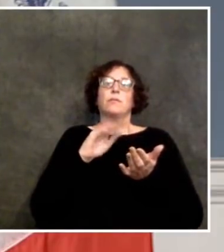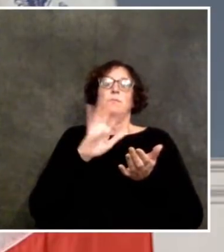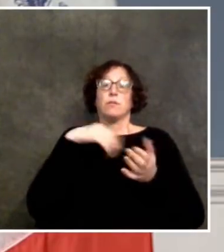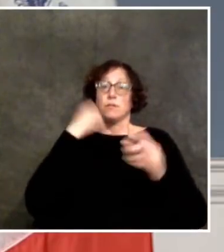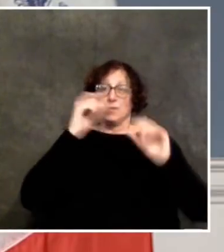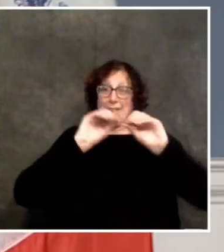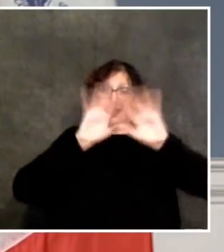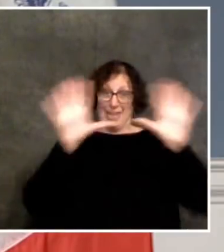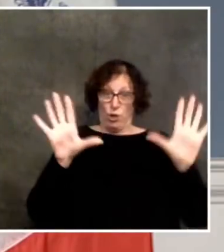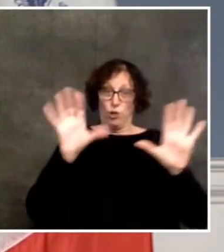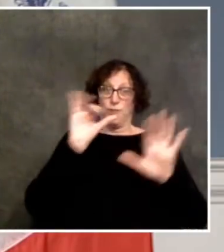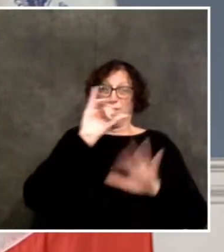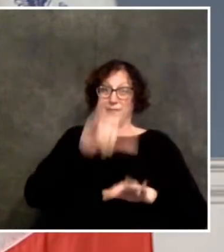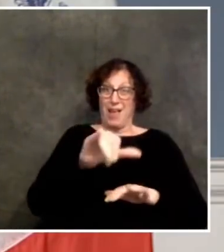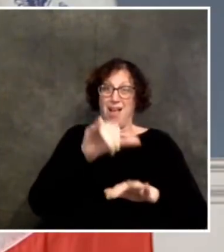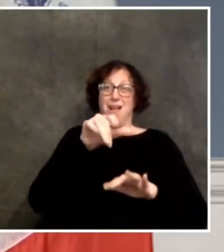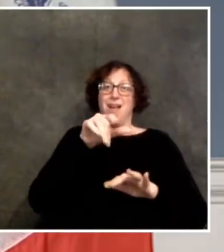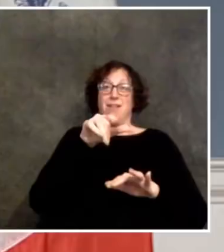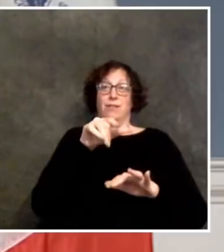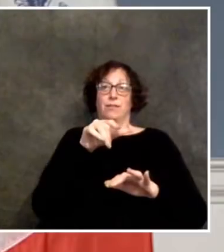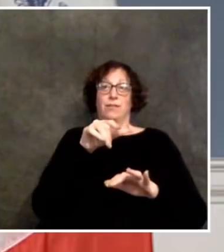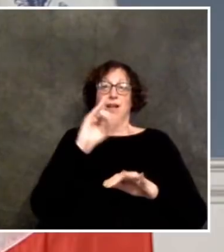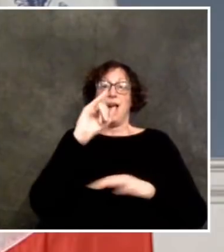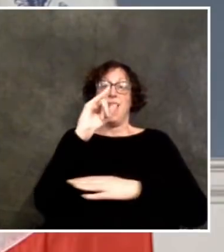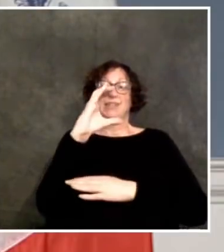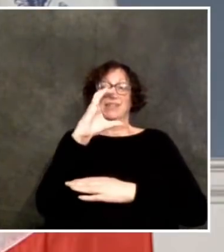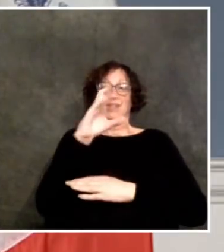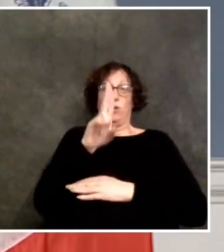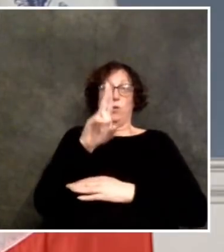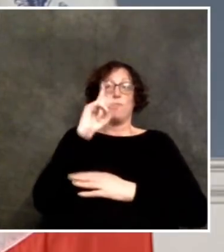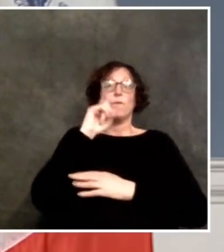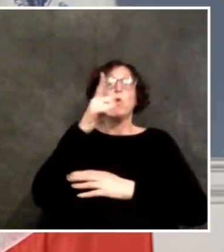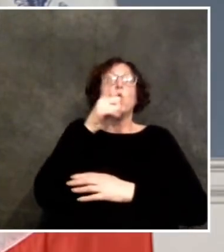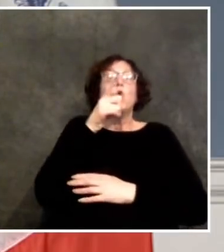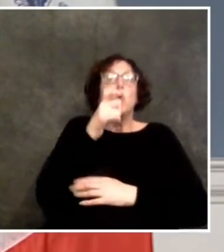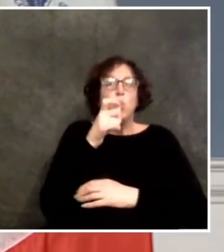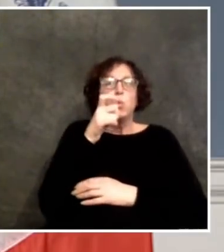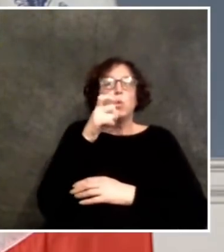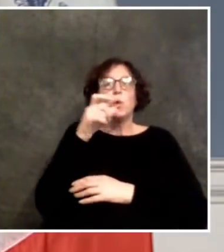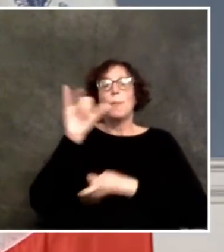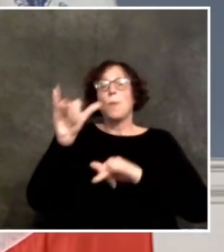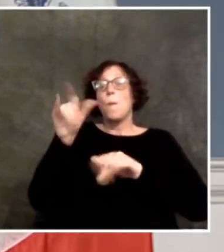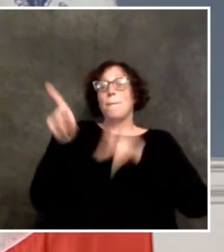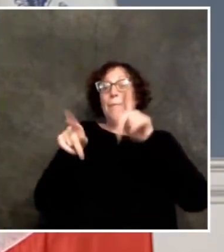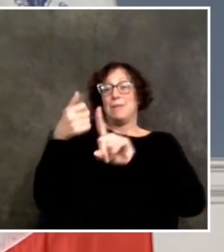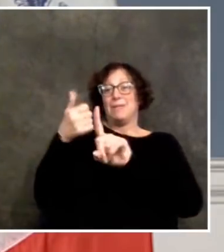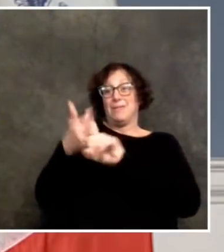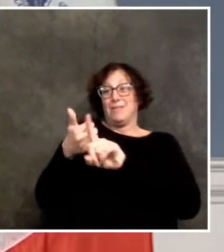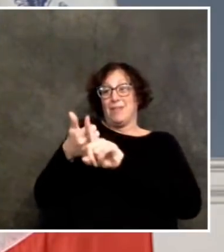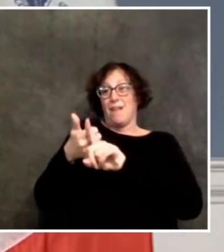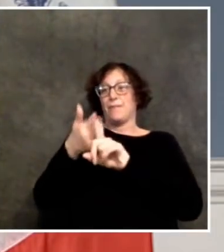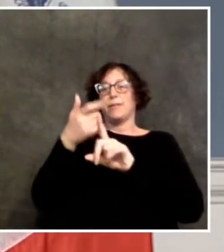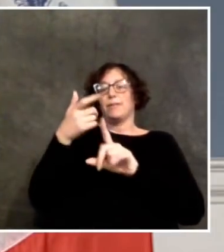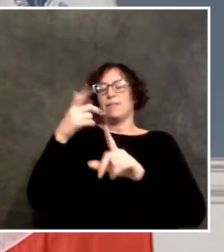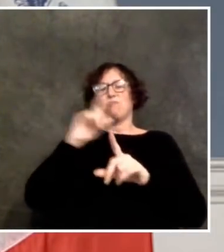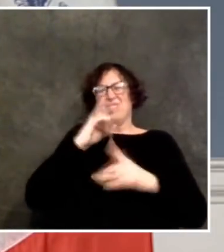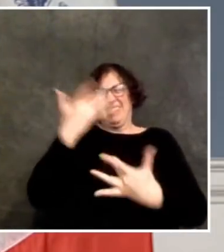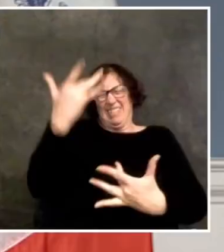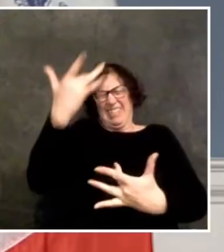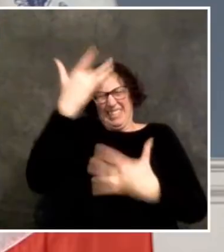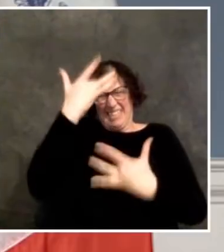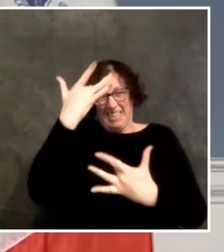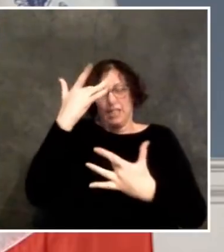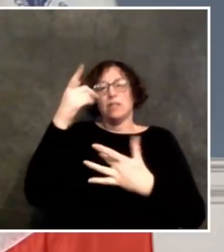the lives that we're fighting to save. That work will be done in hospitals, public,